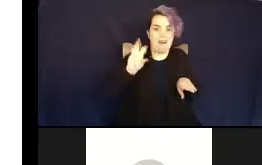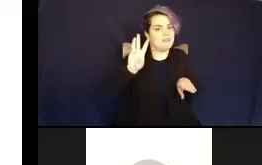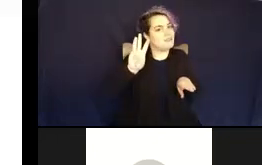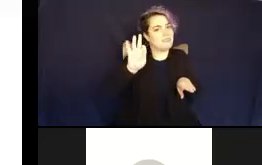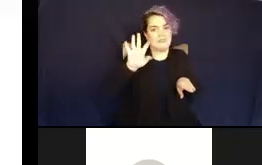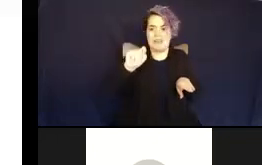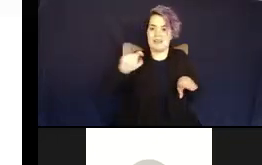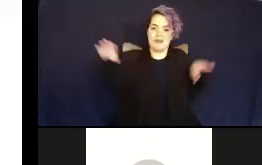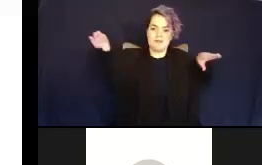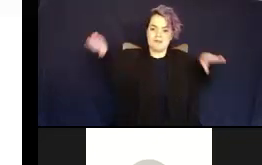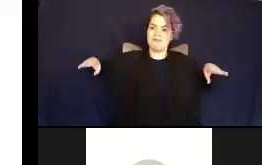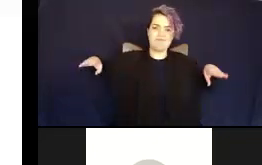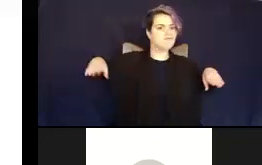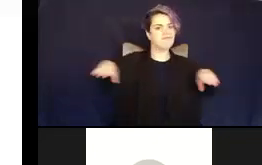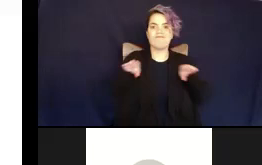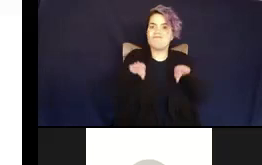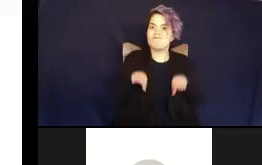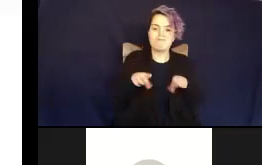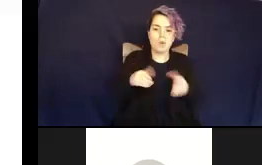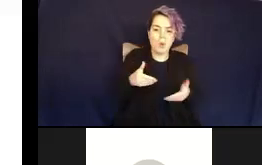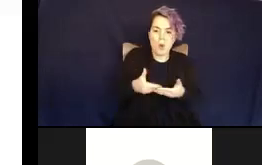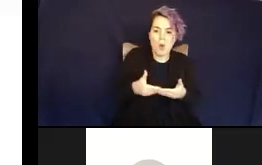together to